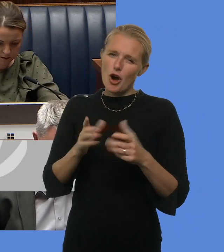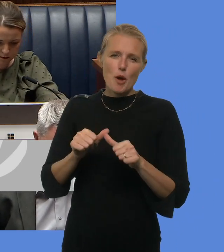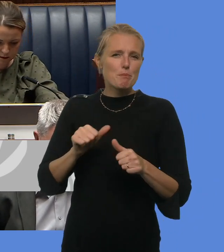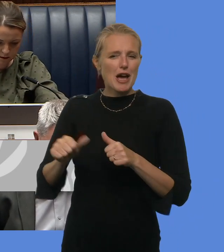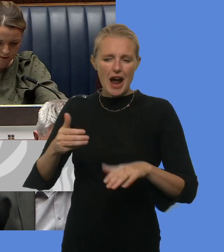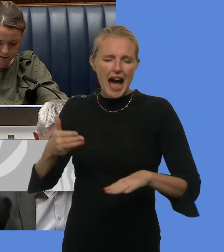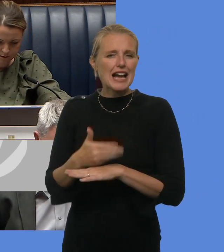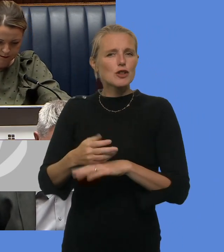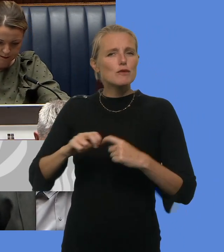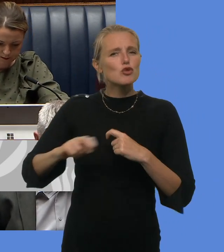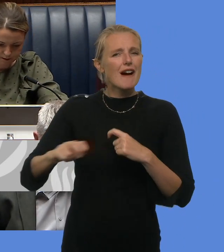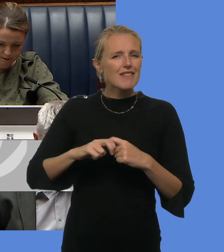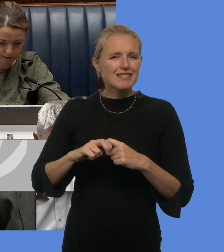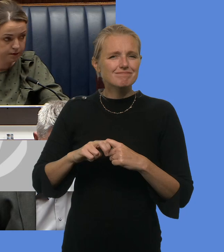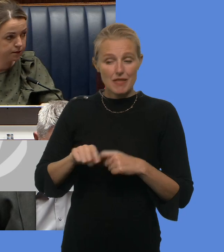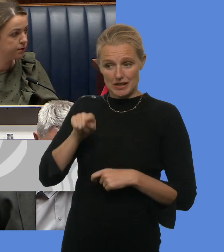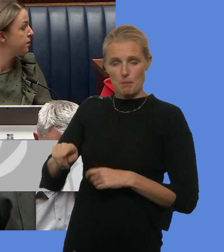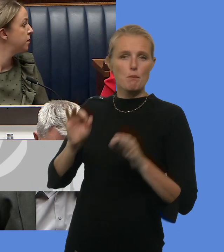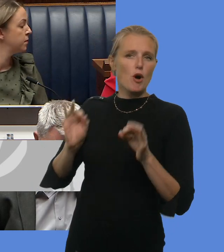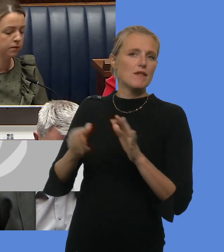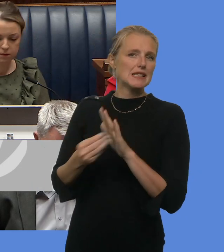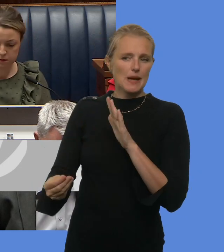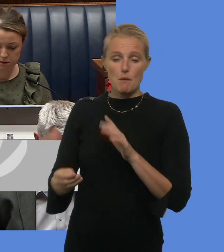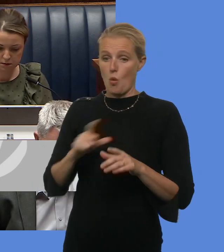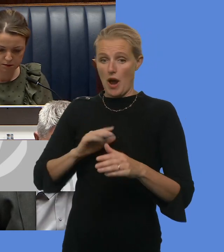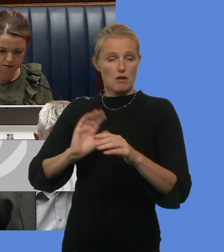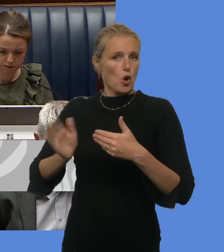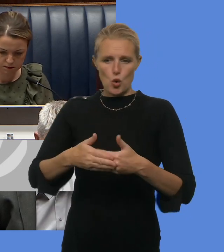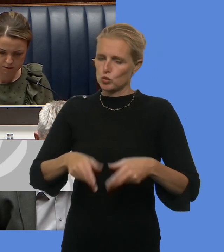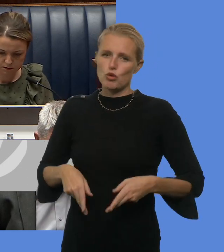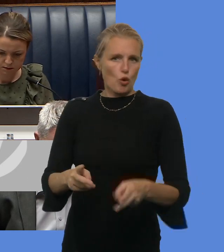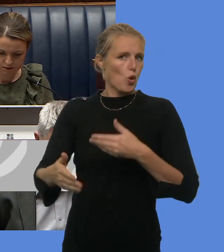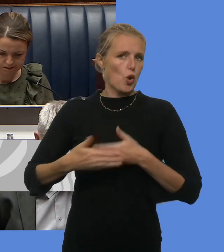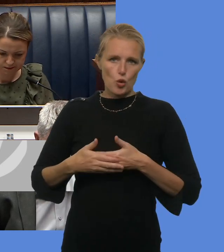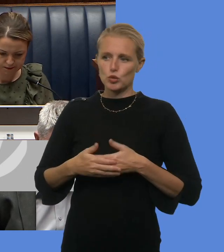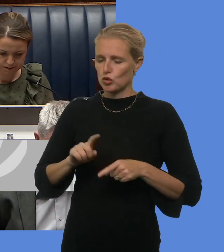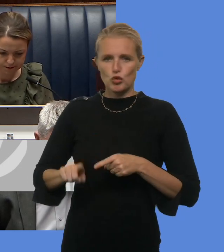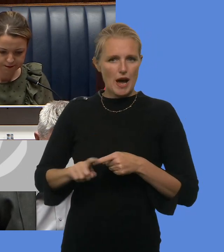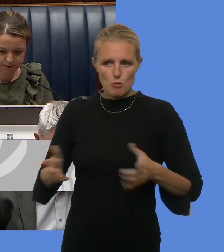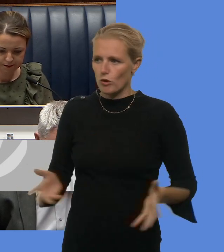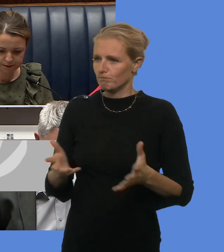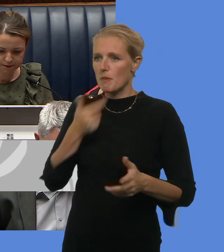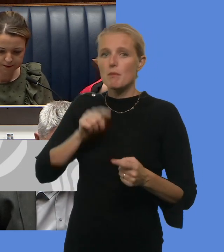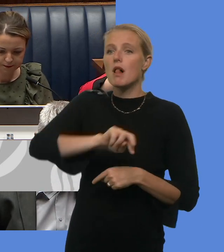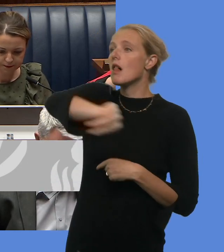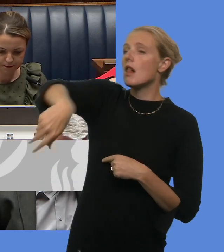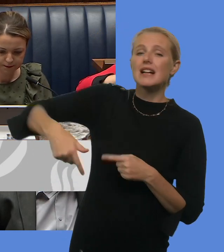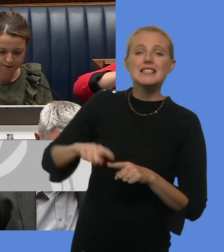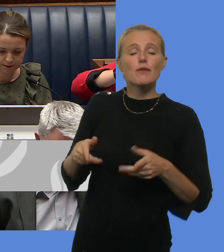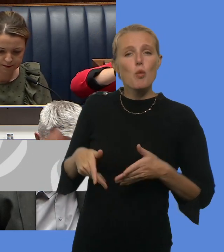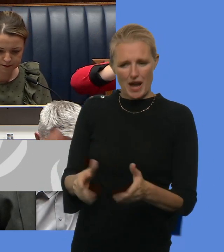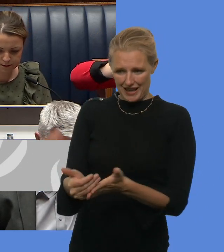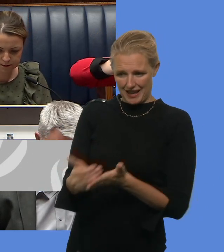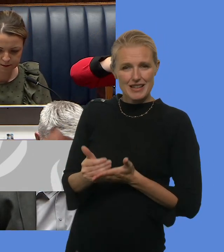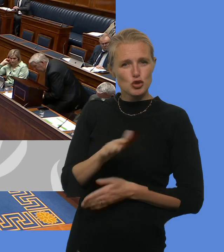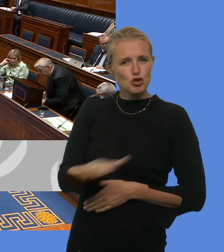good example of how, where and when we could promote active travel. So it is part of that formula moving forward in terms of discussions and consultations